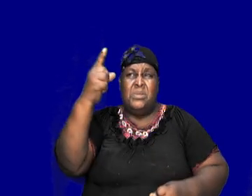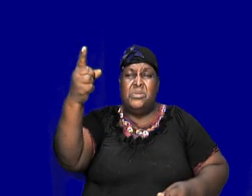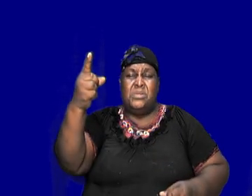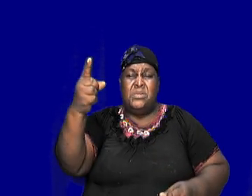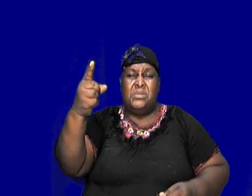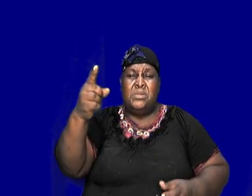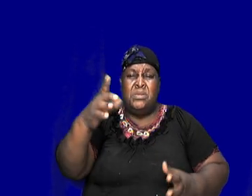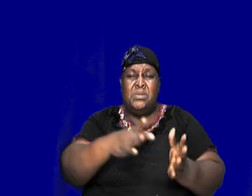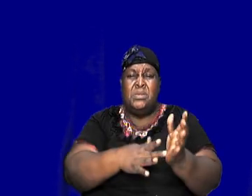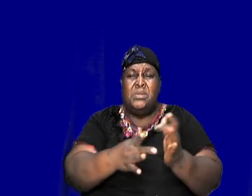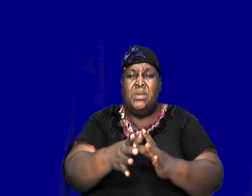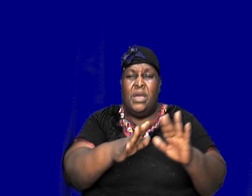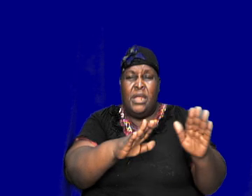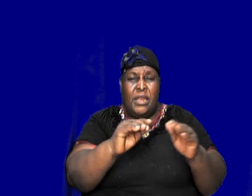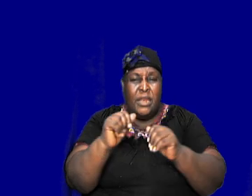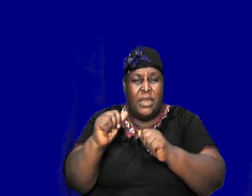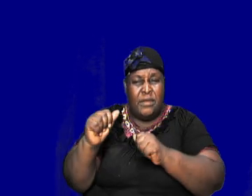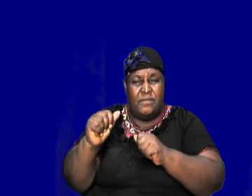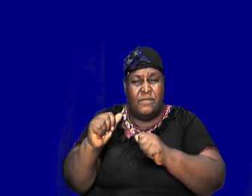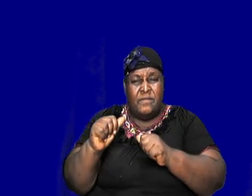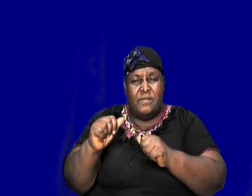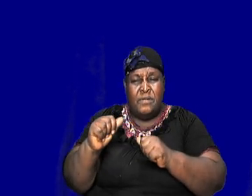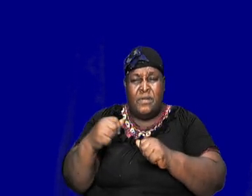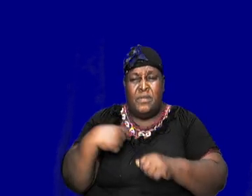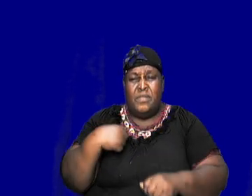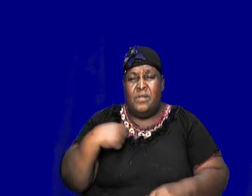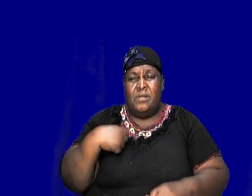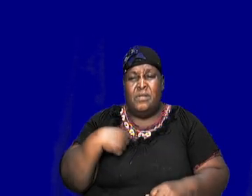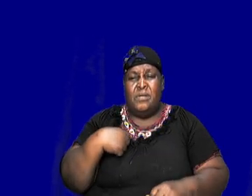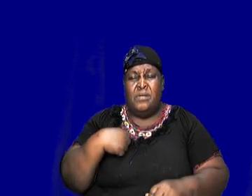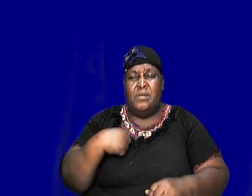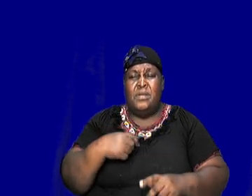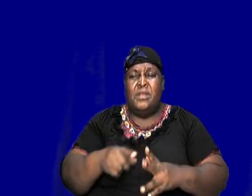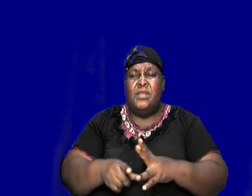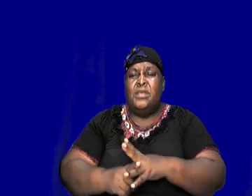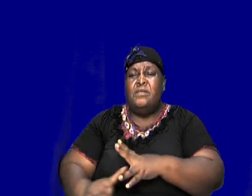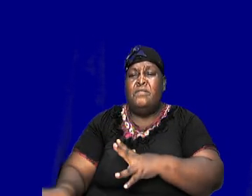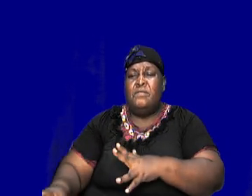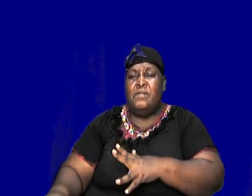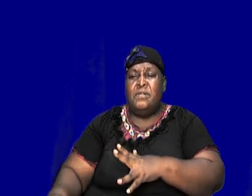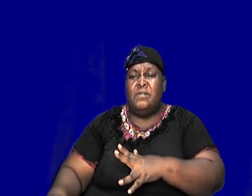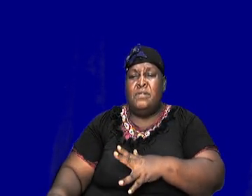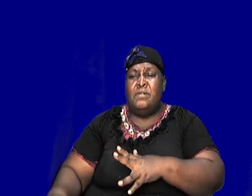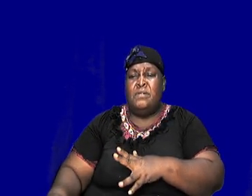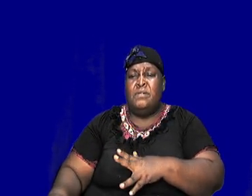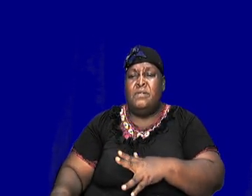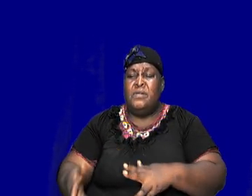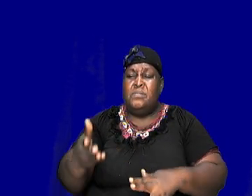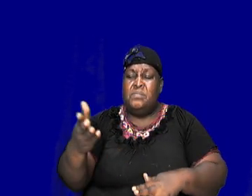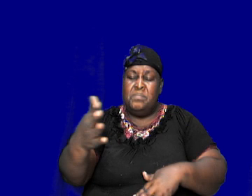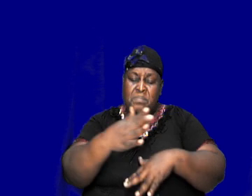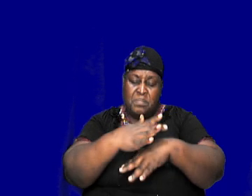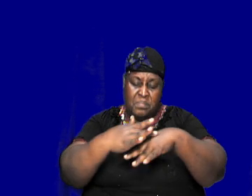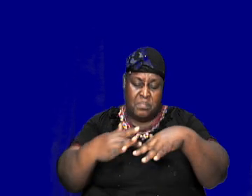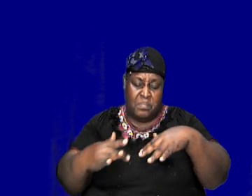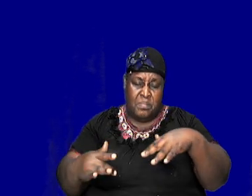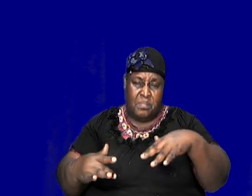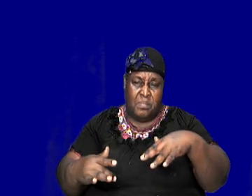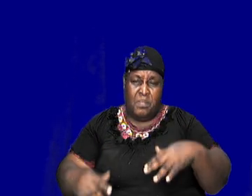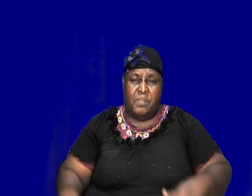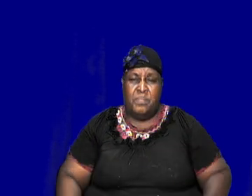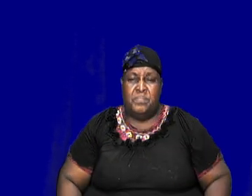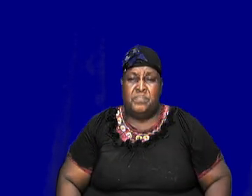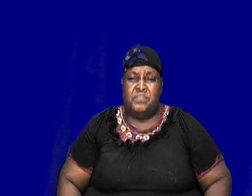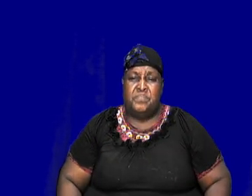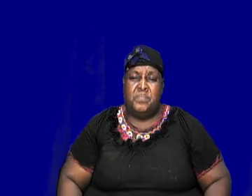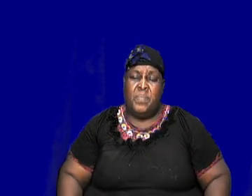52, and he left the linen cloth and fled from them naked. So this is the writer giving an account